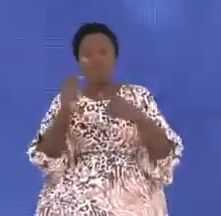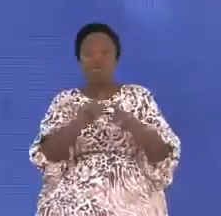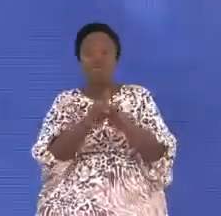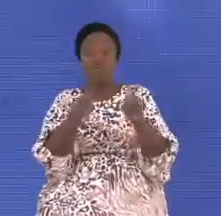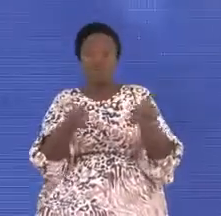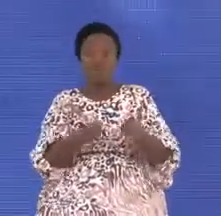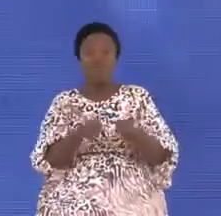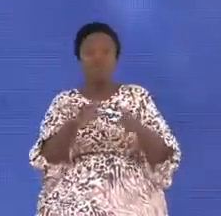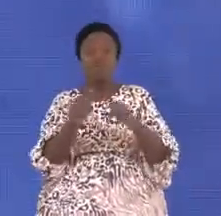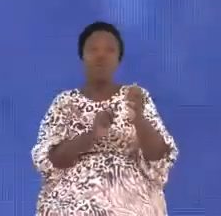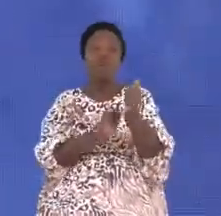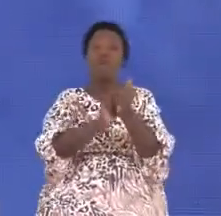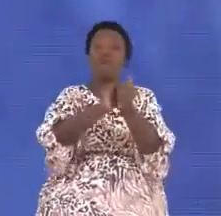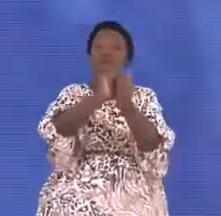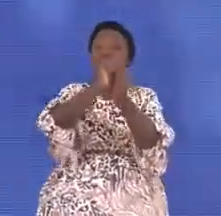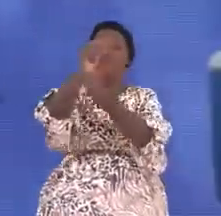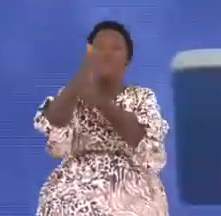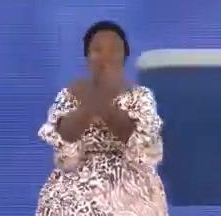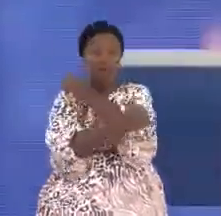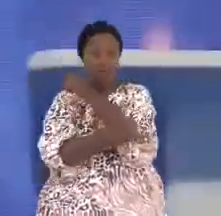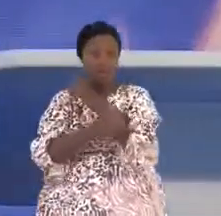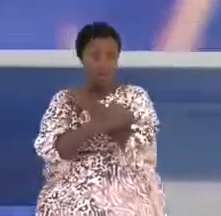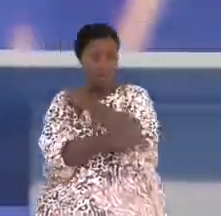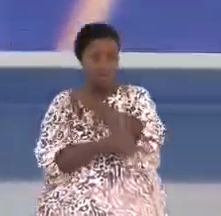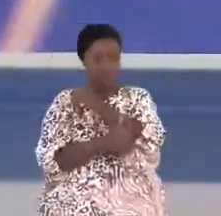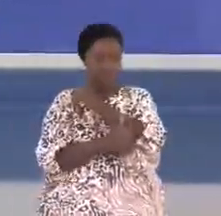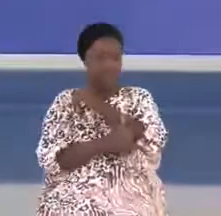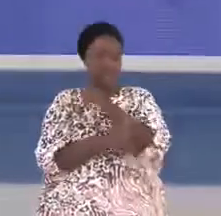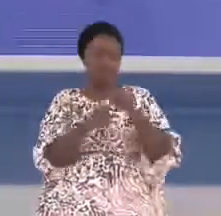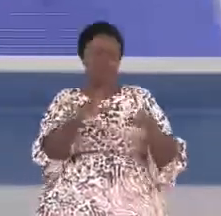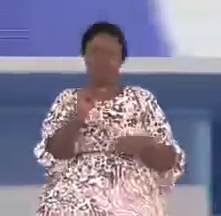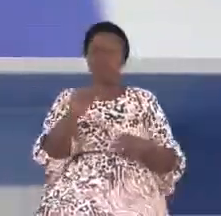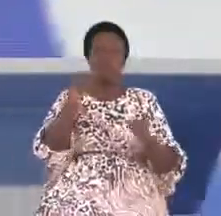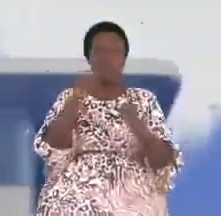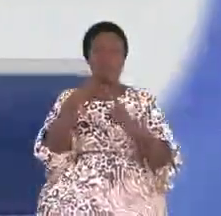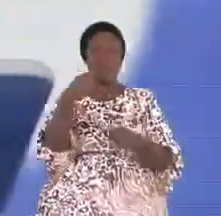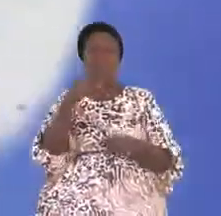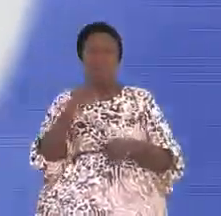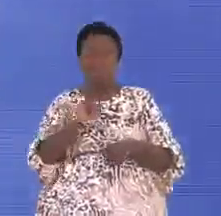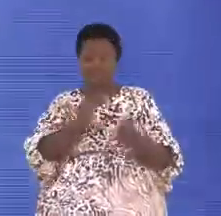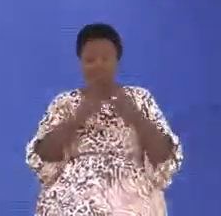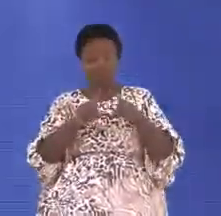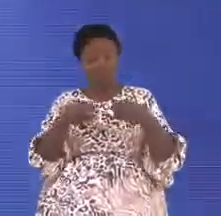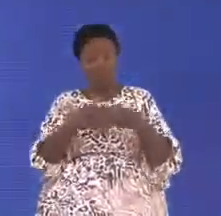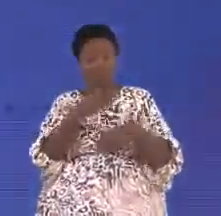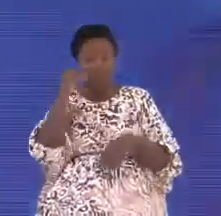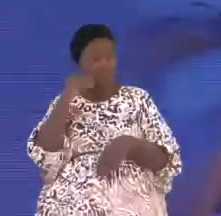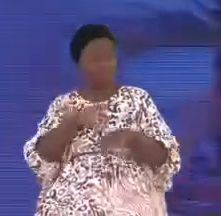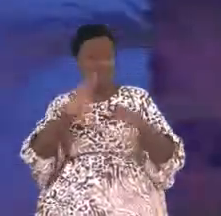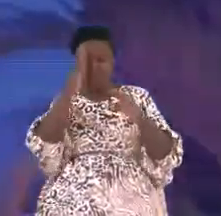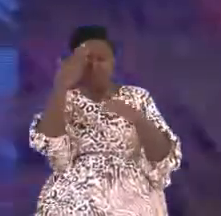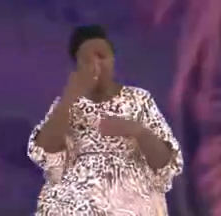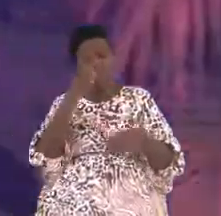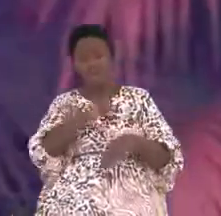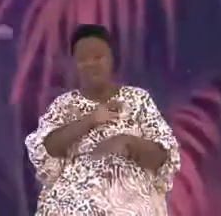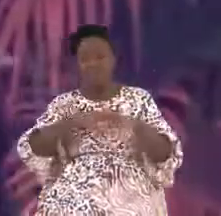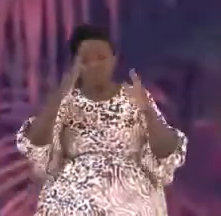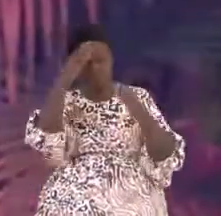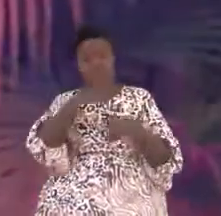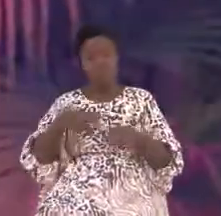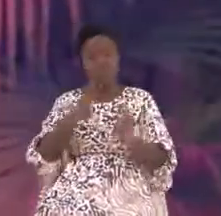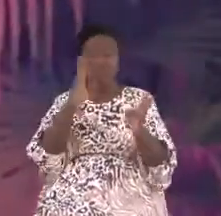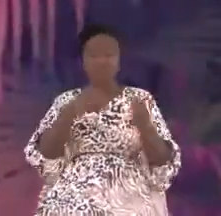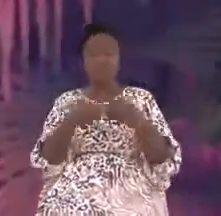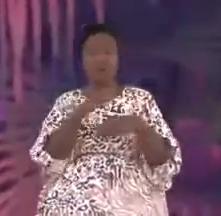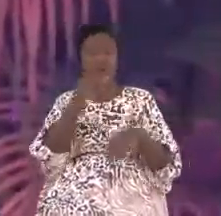far country there's no point saying i want to go back home but i don't know the way i want to go back to my